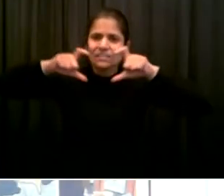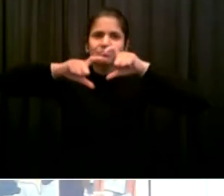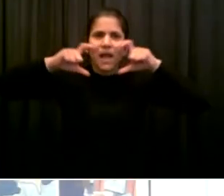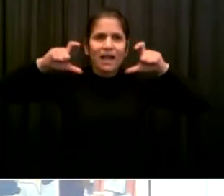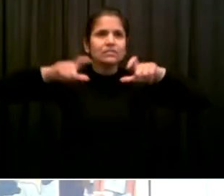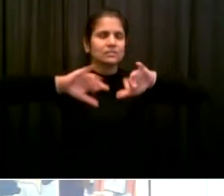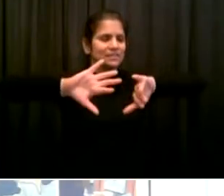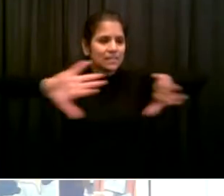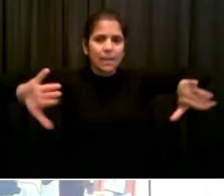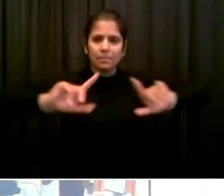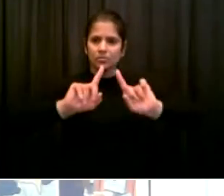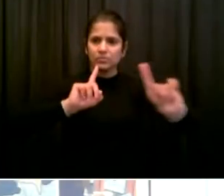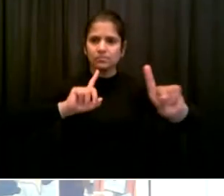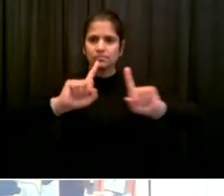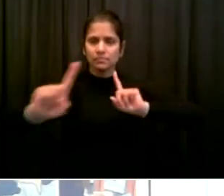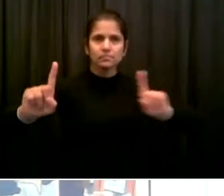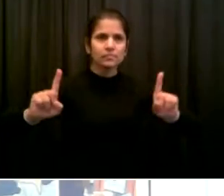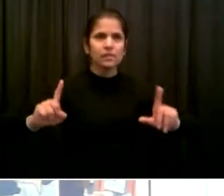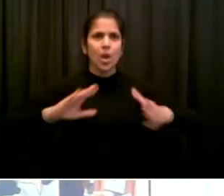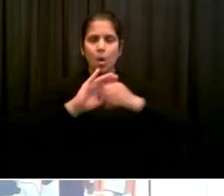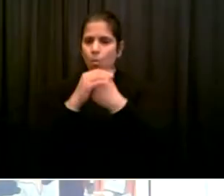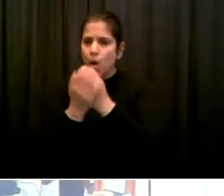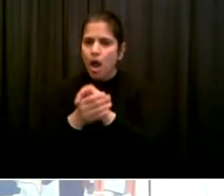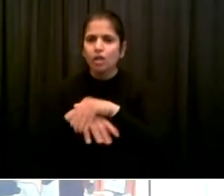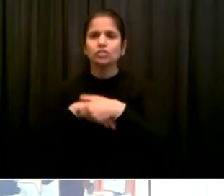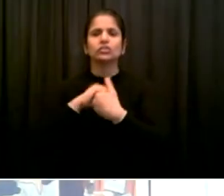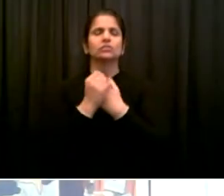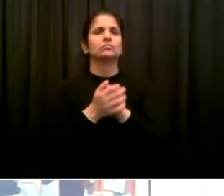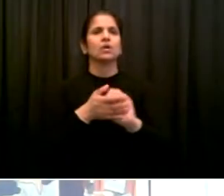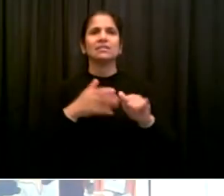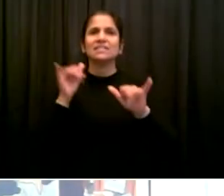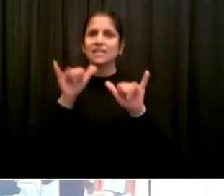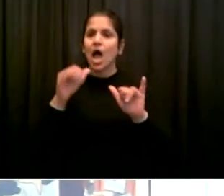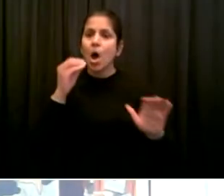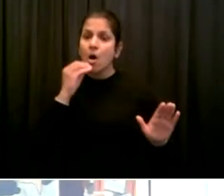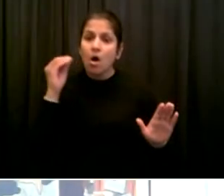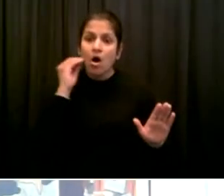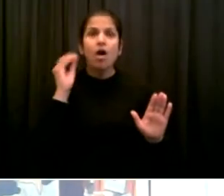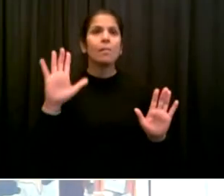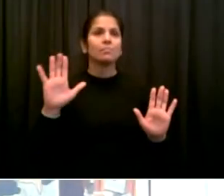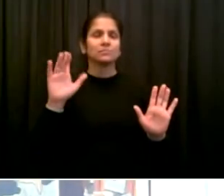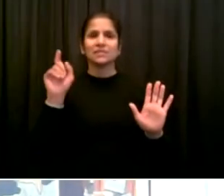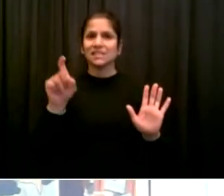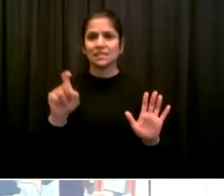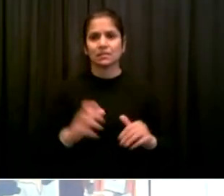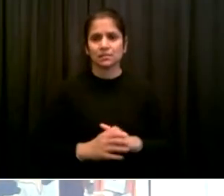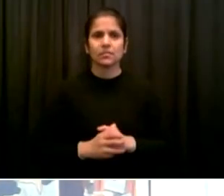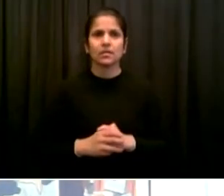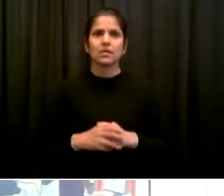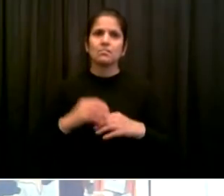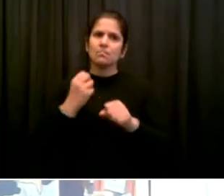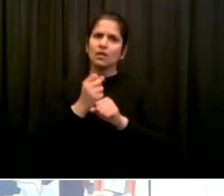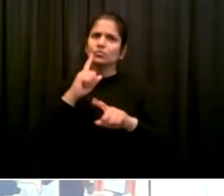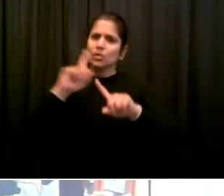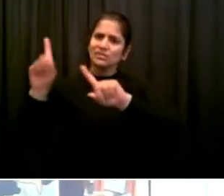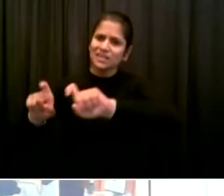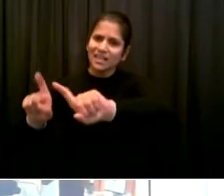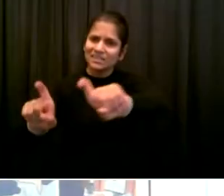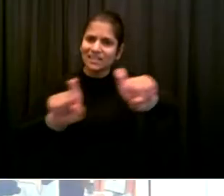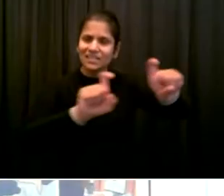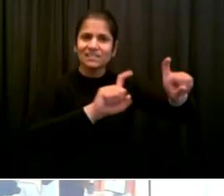you're ill, getting tested, and getting vaccinated when it's your turn. This is our chance, particularly for